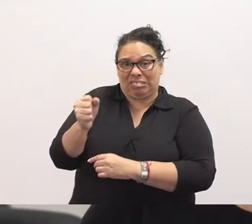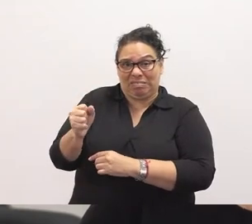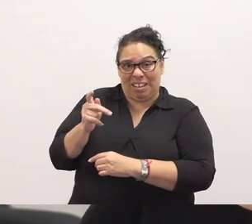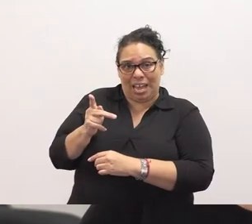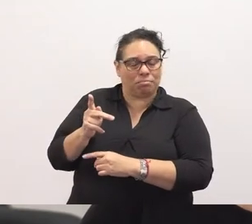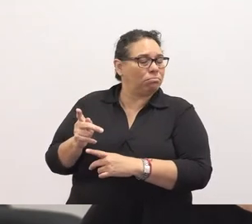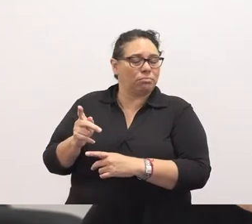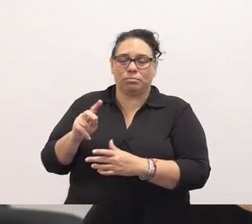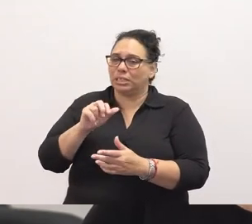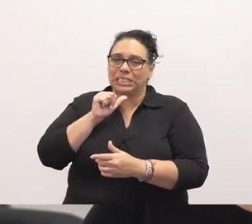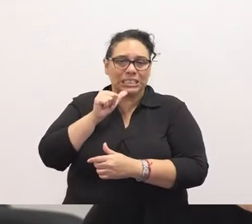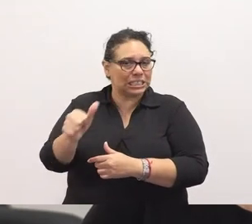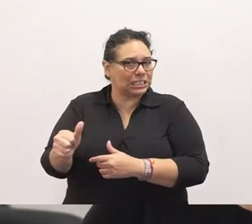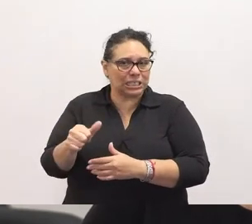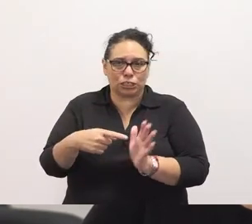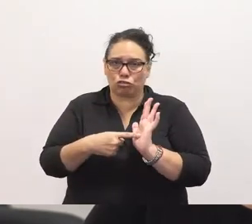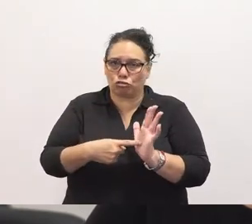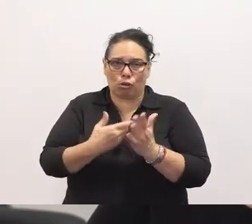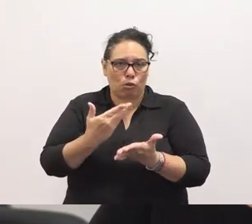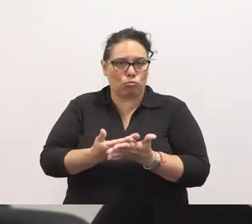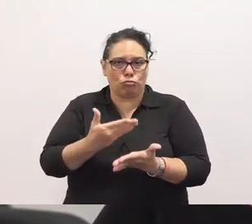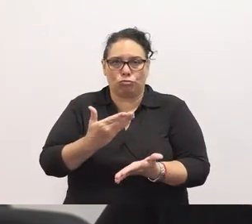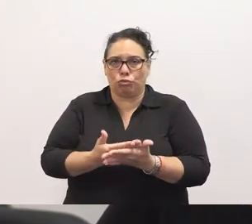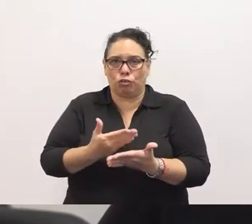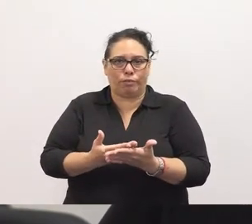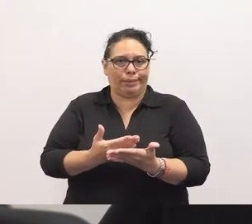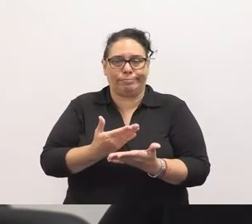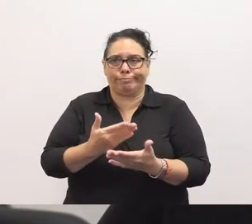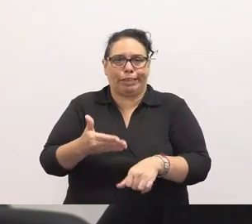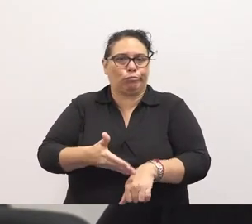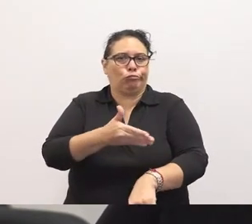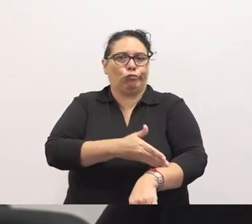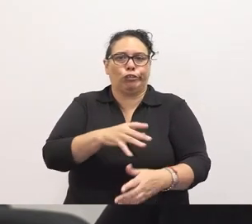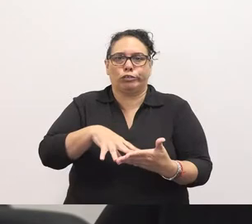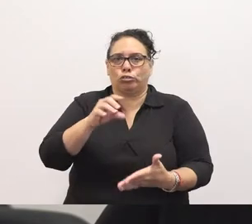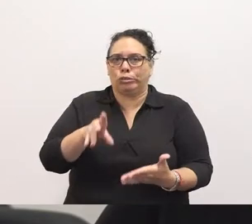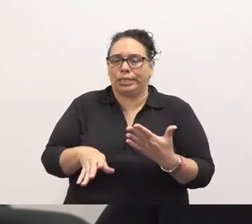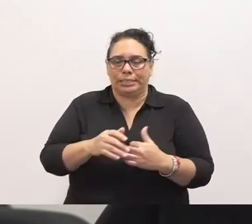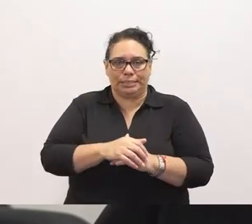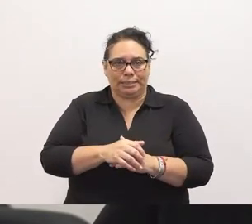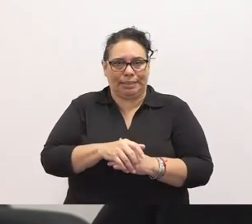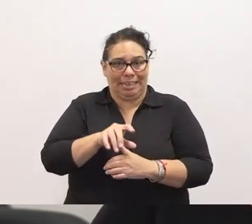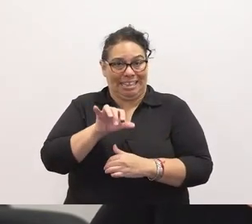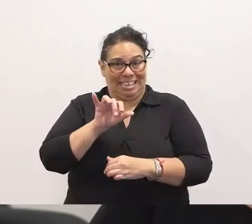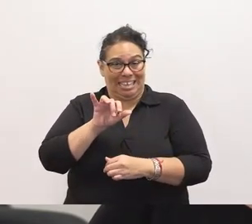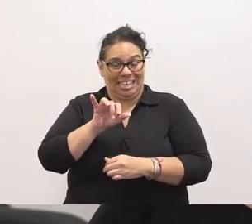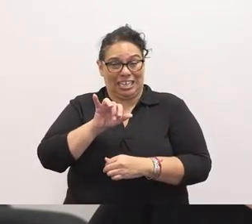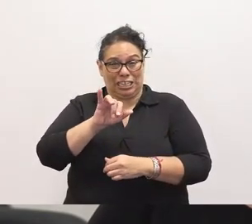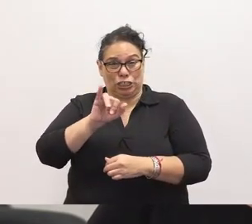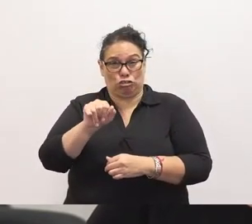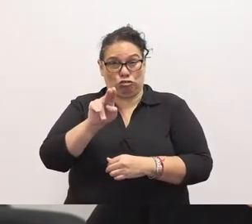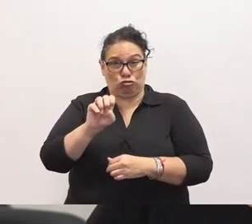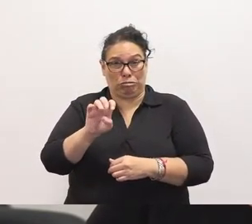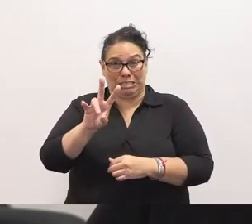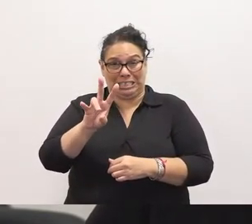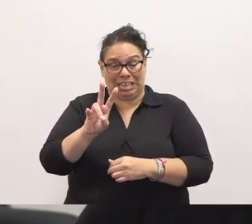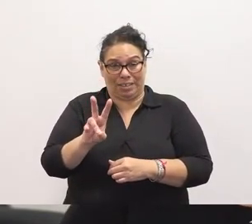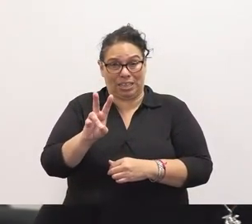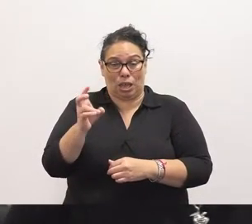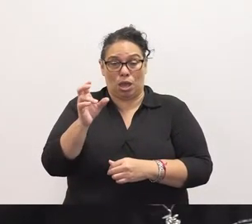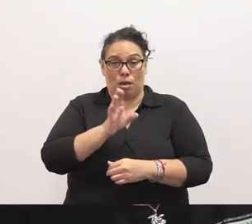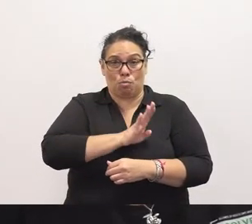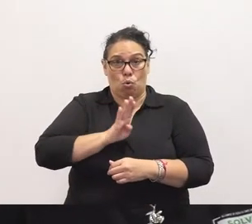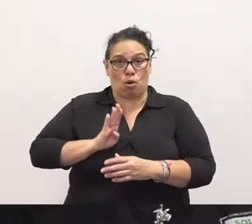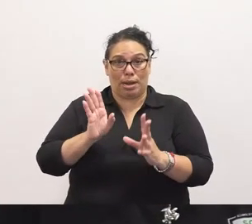students who qualified for retention but were not retained. The retention policy was amended at the June 7th board meeting, and the